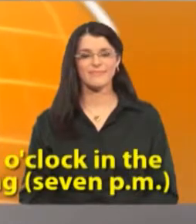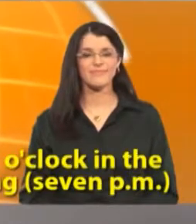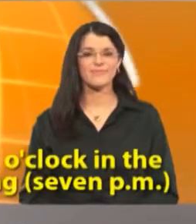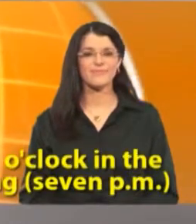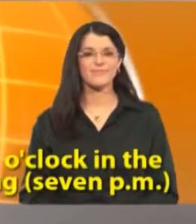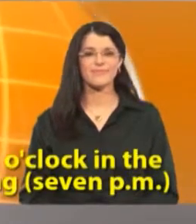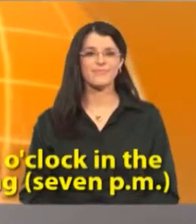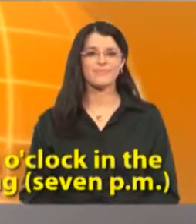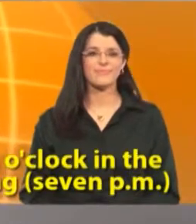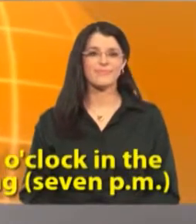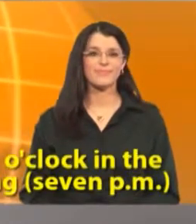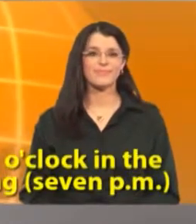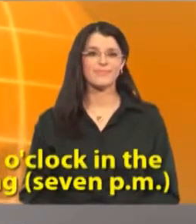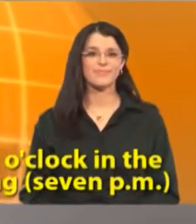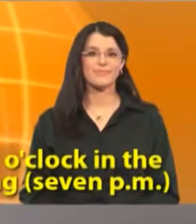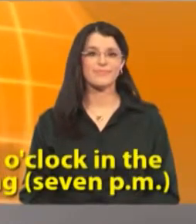7 heures du soir.